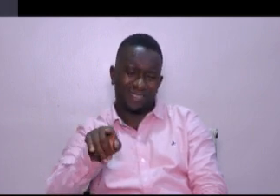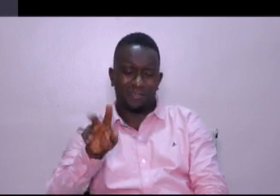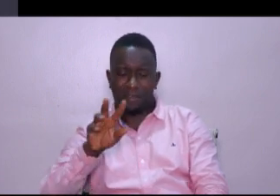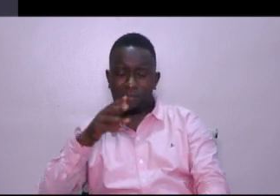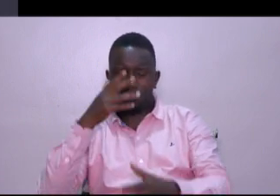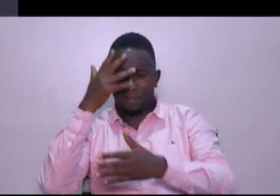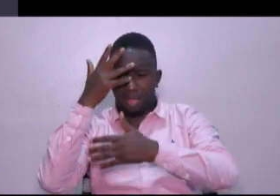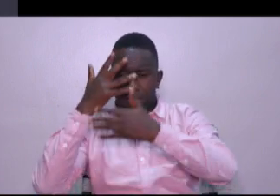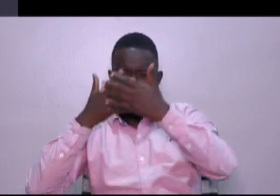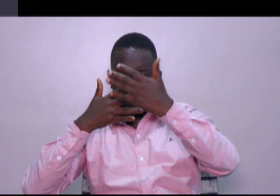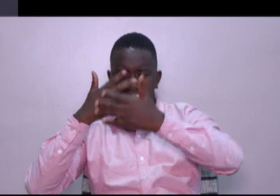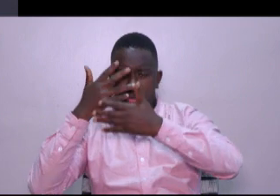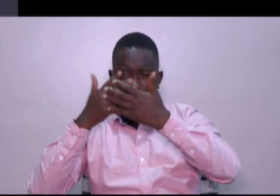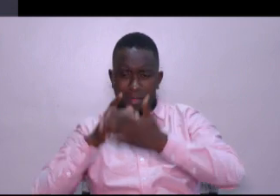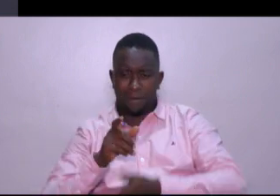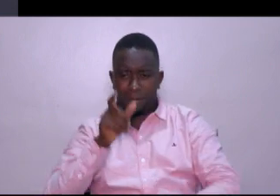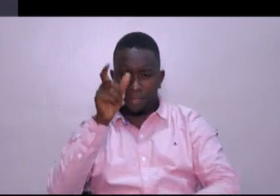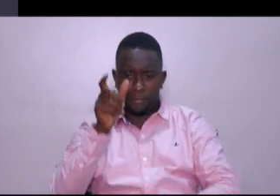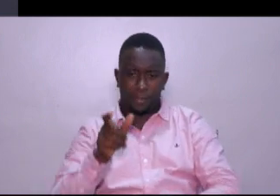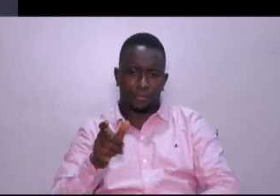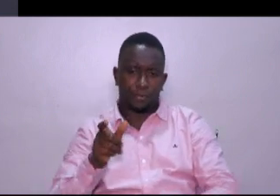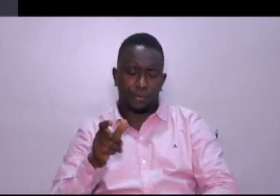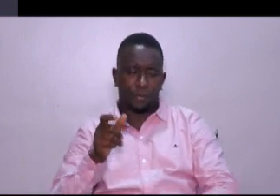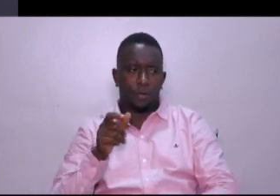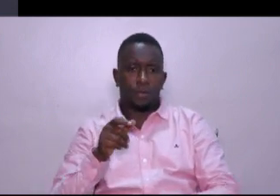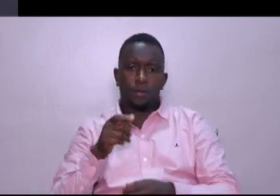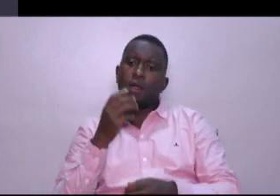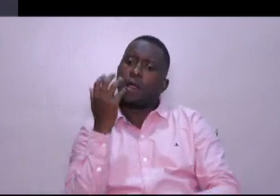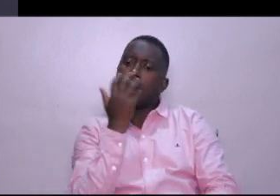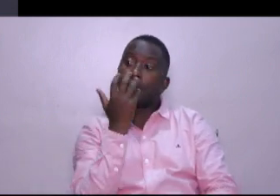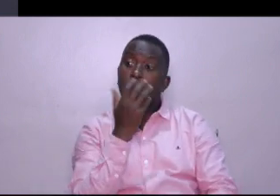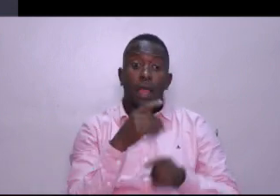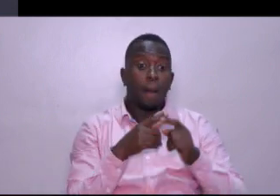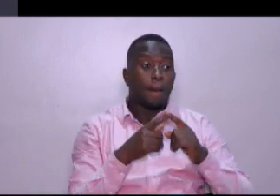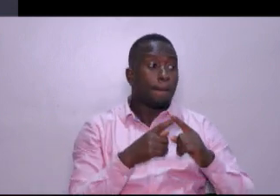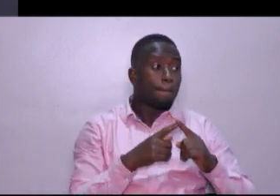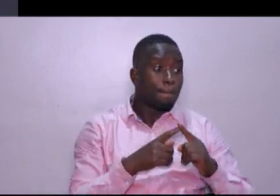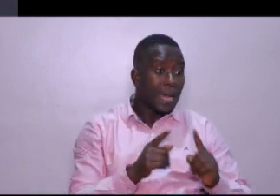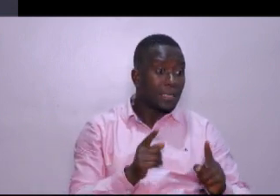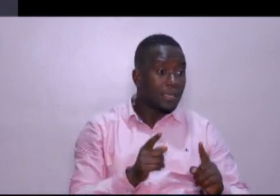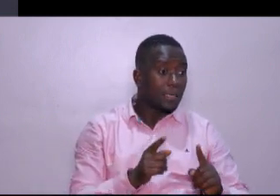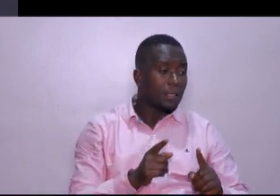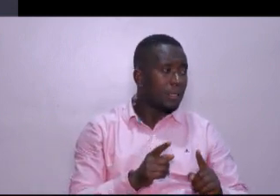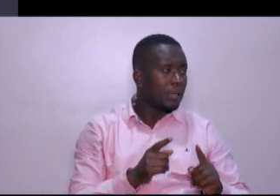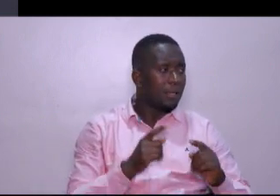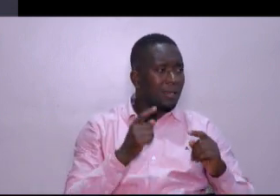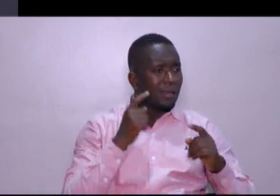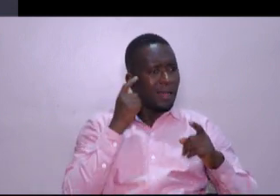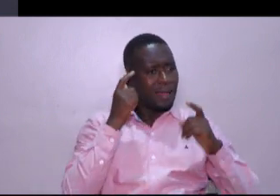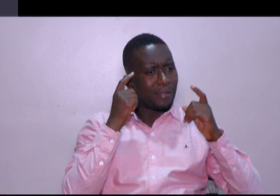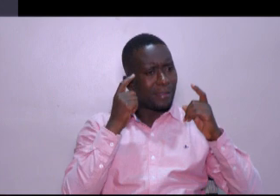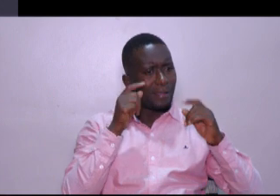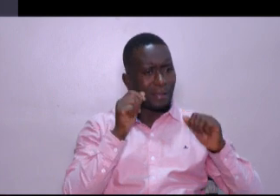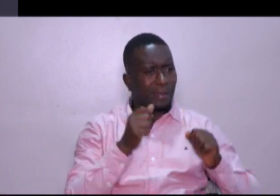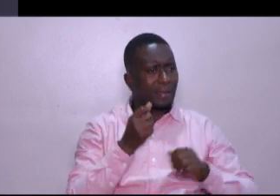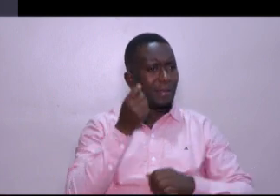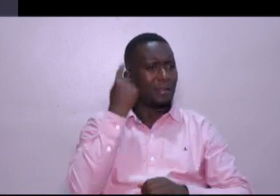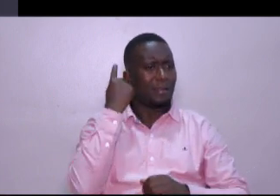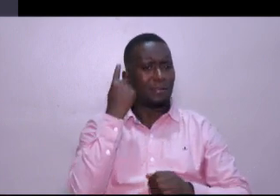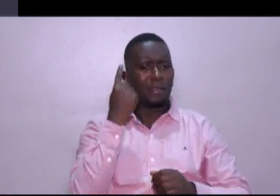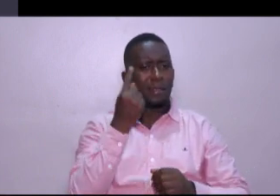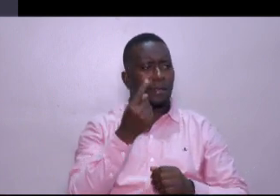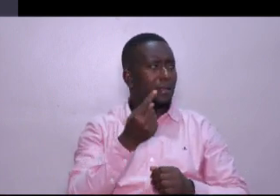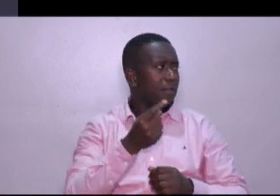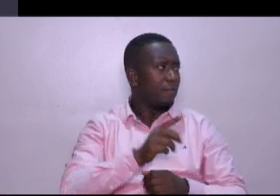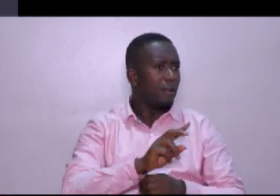So we are talking about sprinkling. I don't know whether can't they understand sprinkling? I think